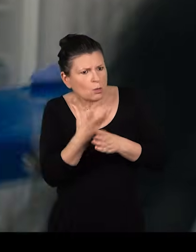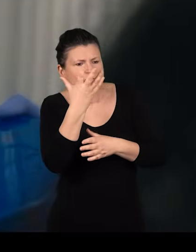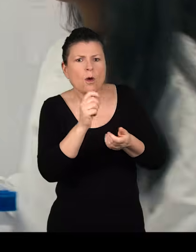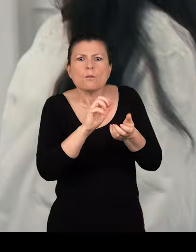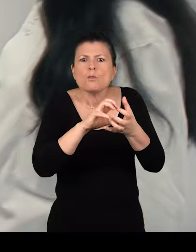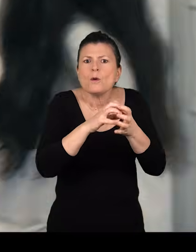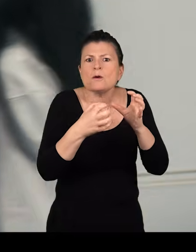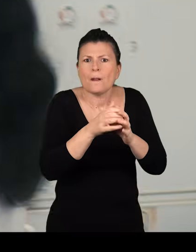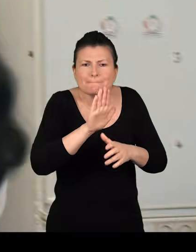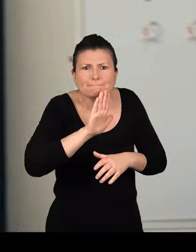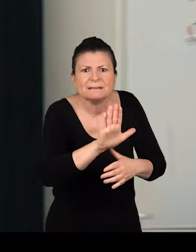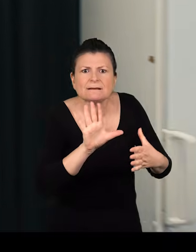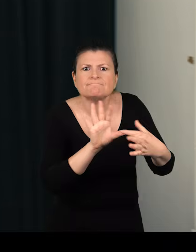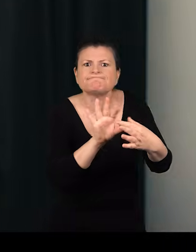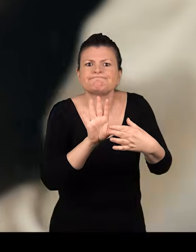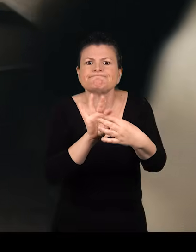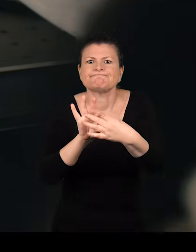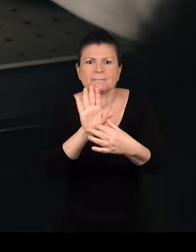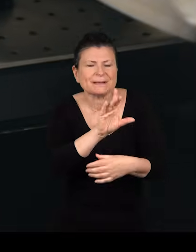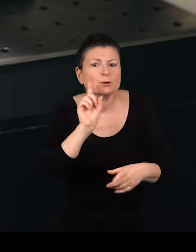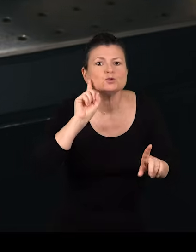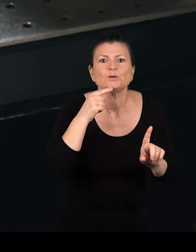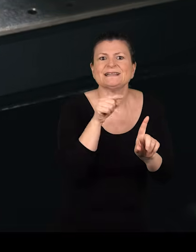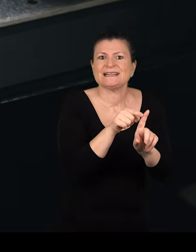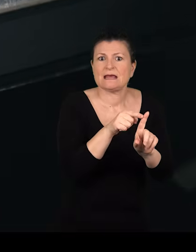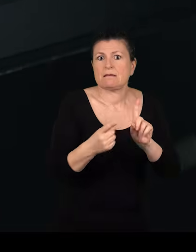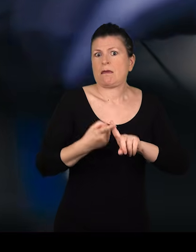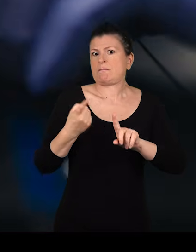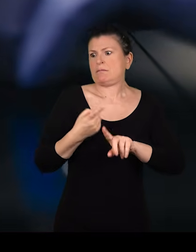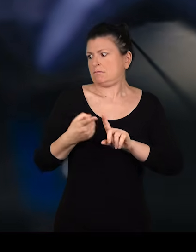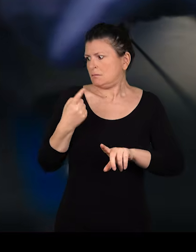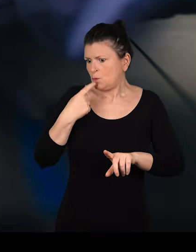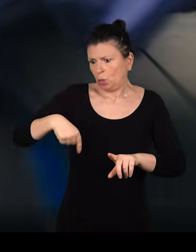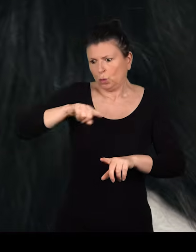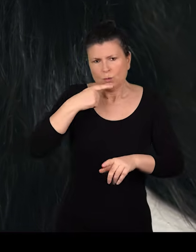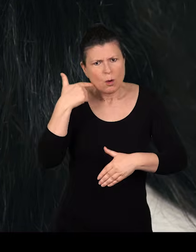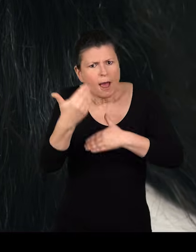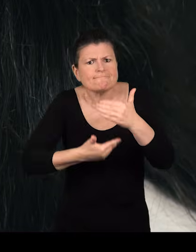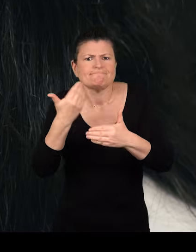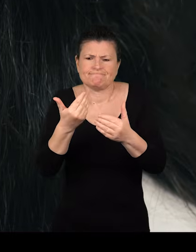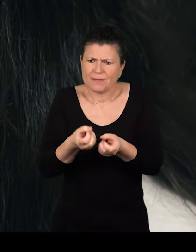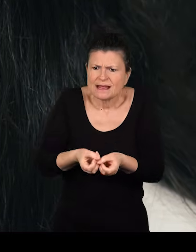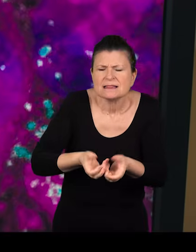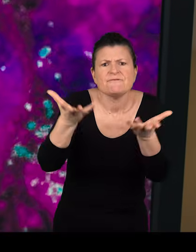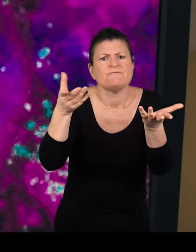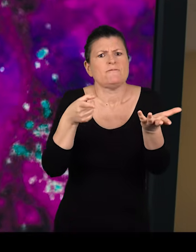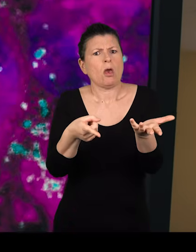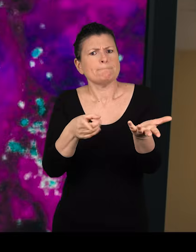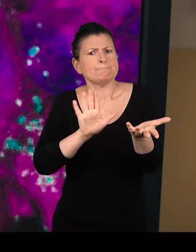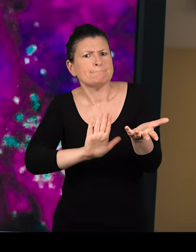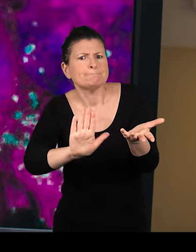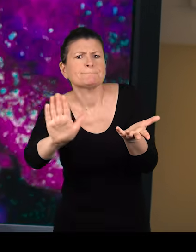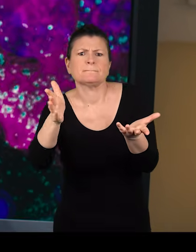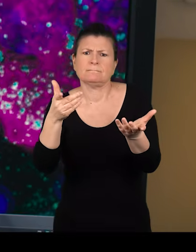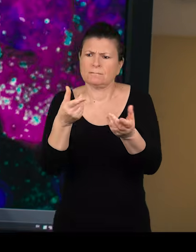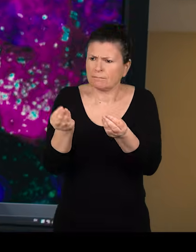us access to a new molecule involved in hearing loss and is really important to allow us to